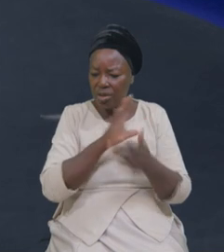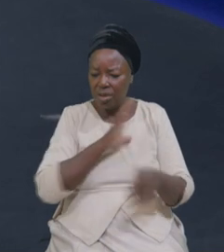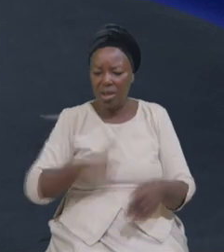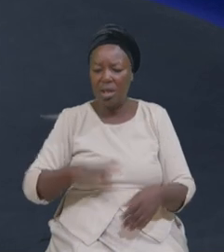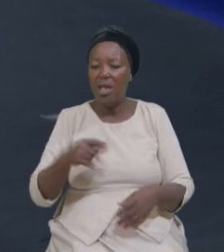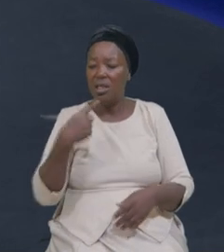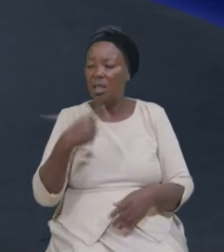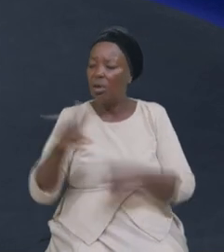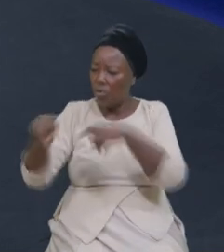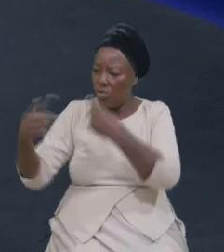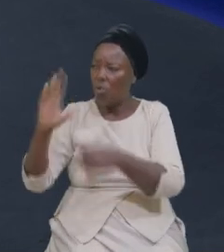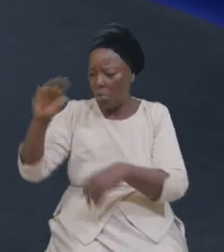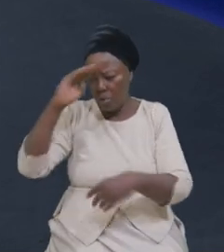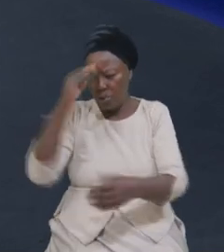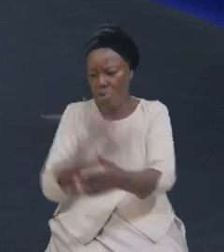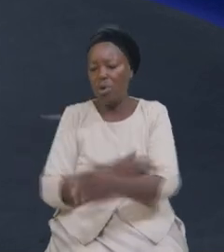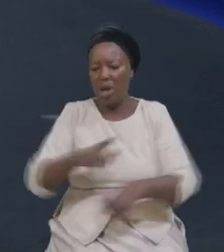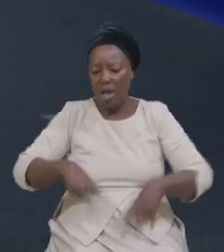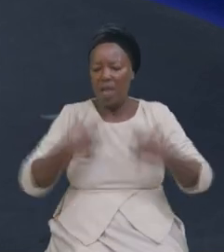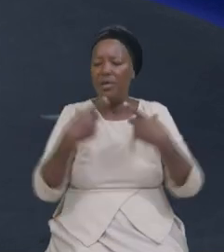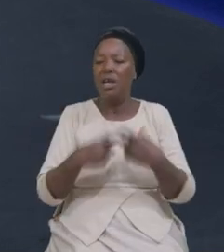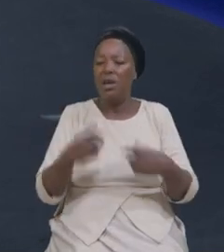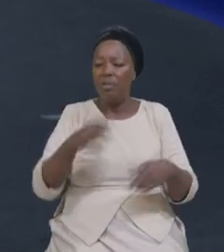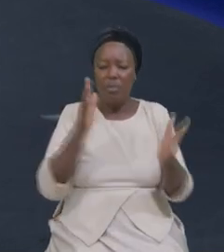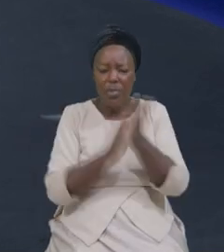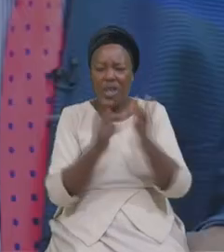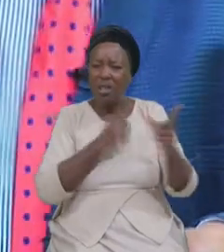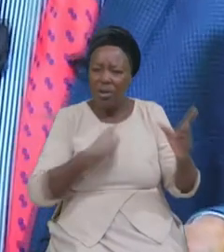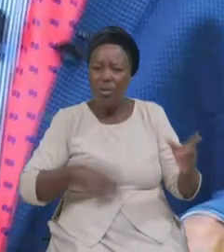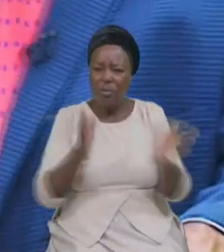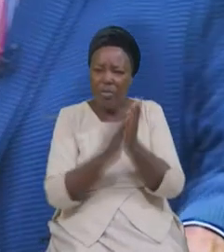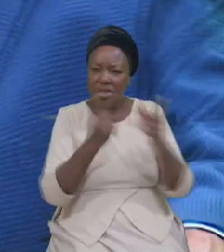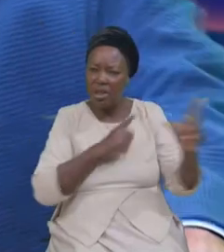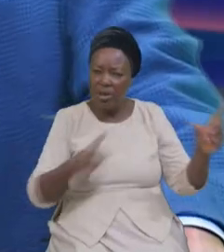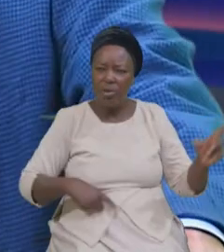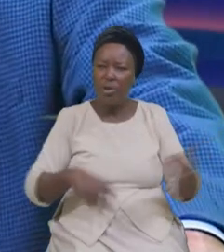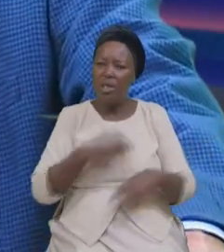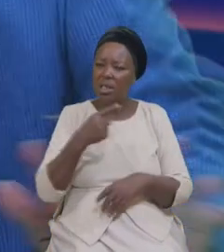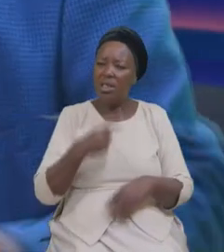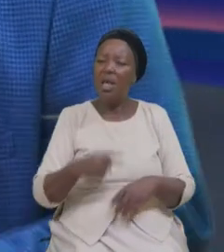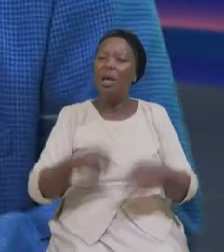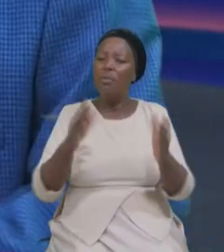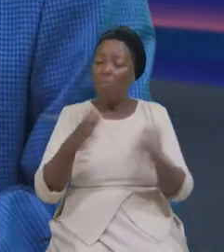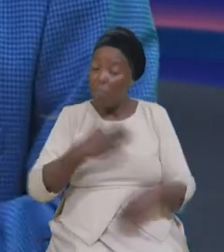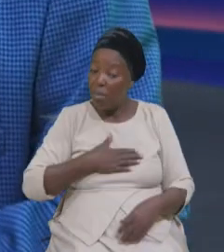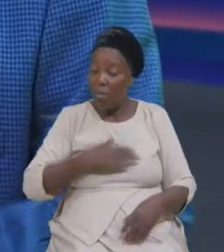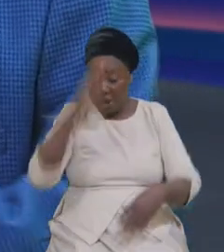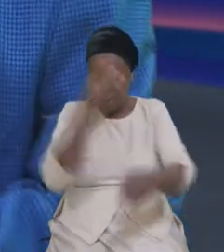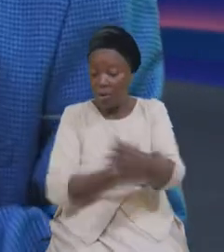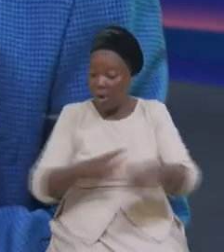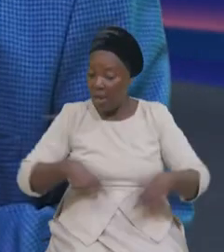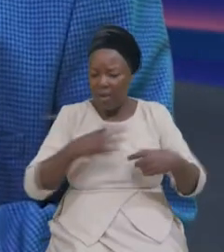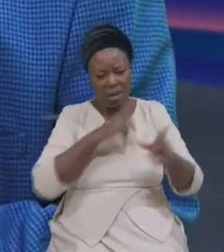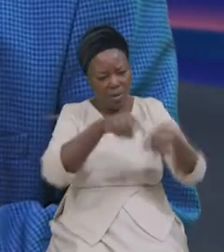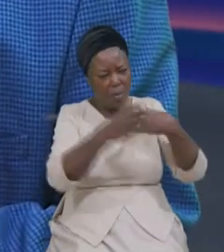thy son liveth. Praise the Lord, praise the Lord. He said, my son liveth. And he was going back